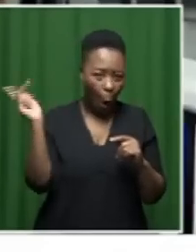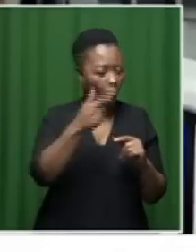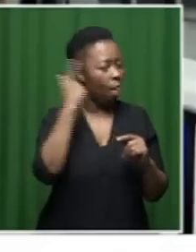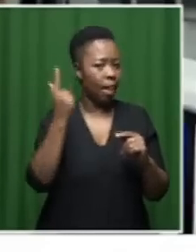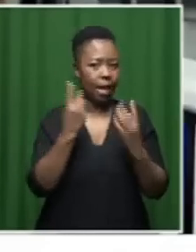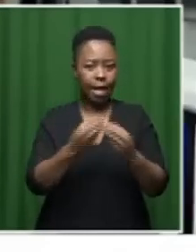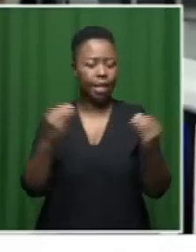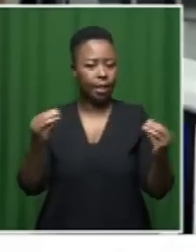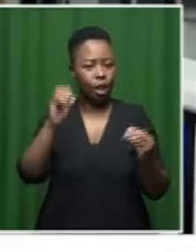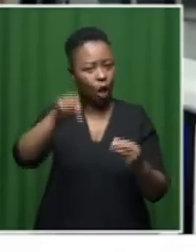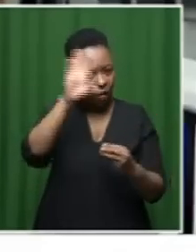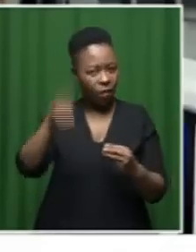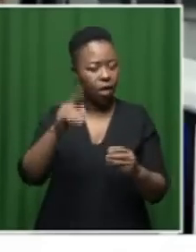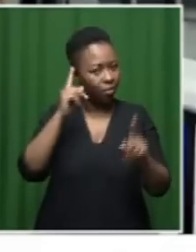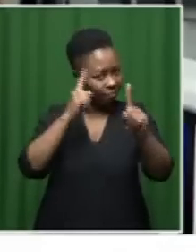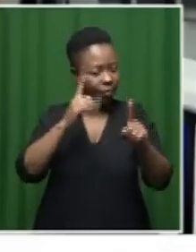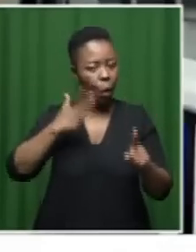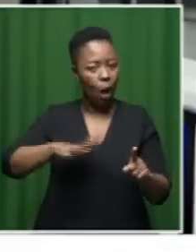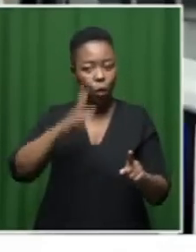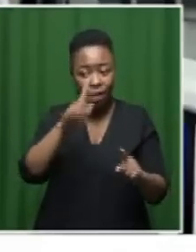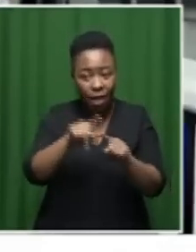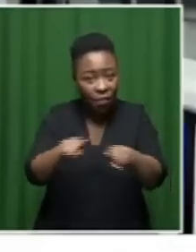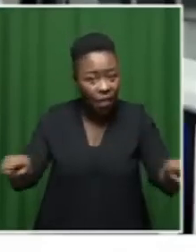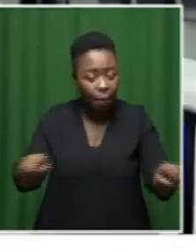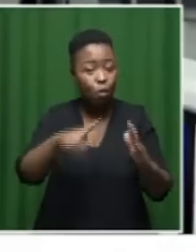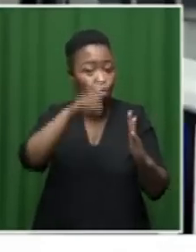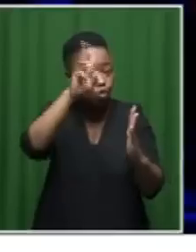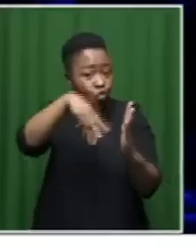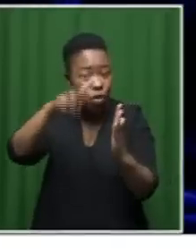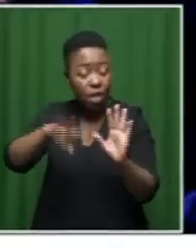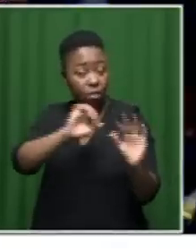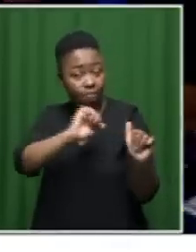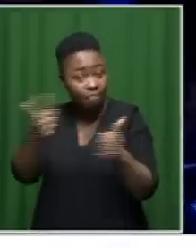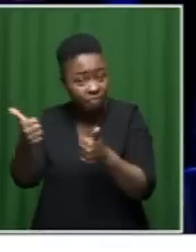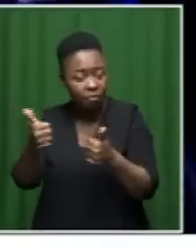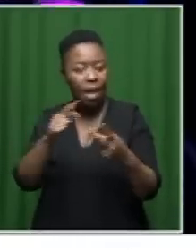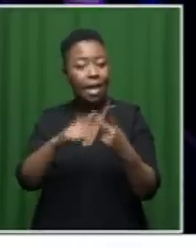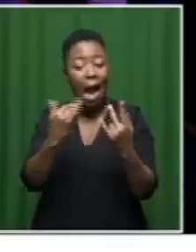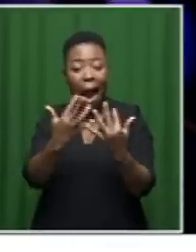in South Africa. We want to see them reading and counting with confidence.